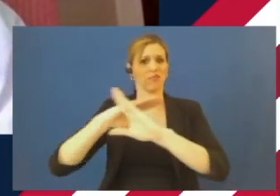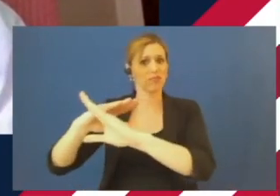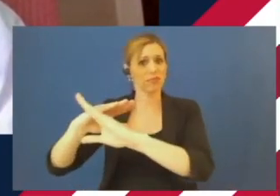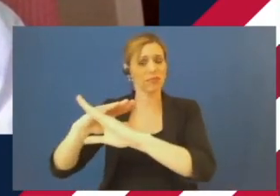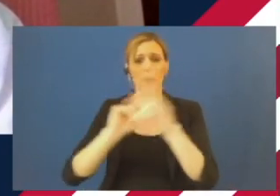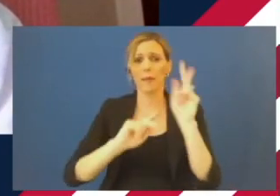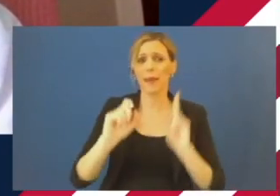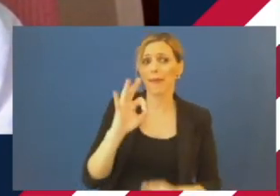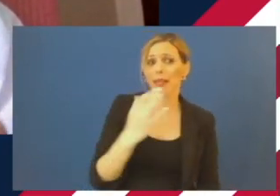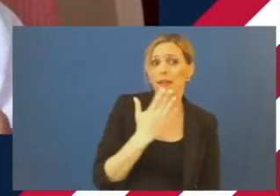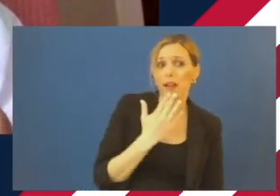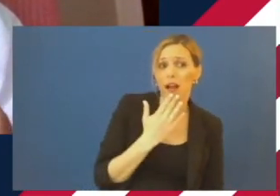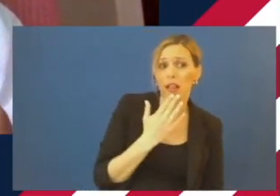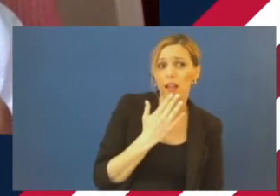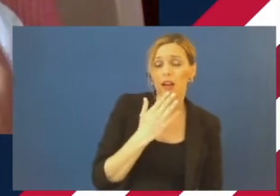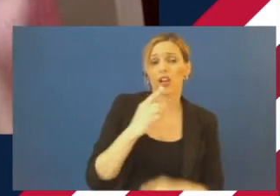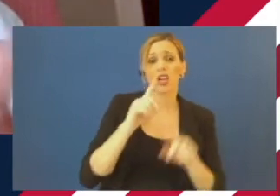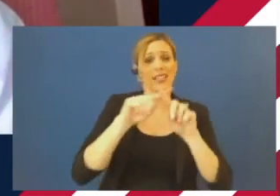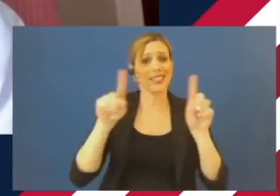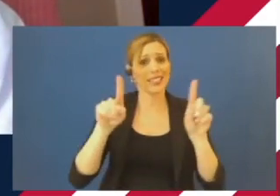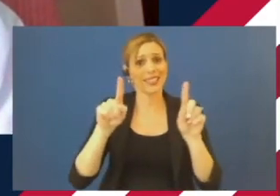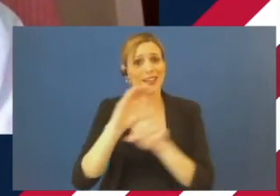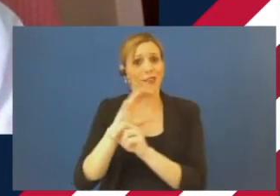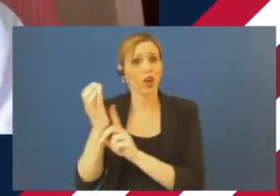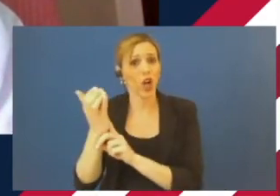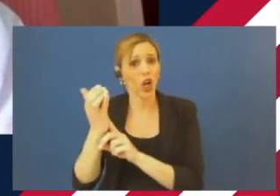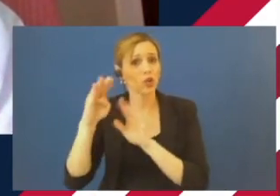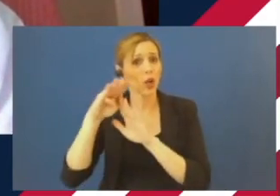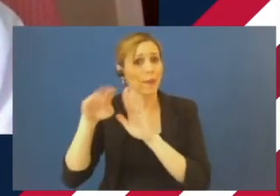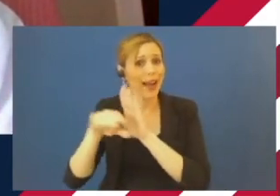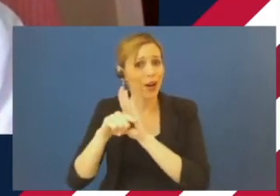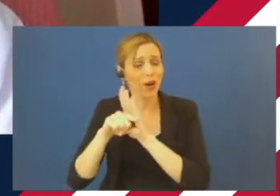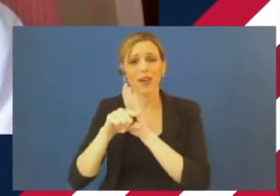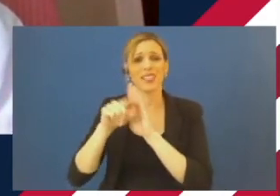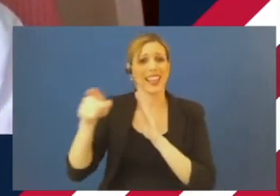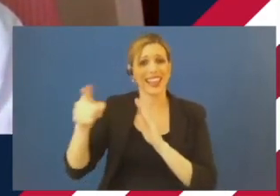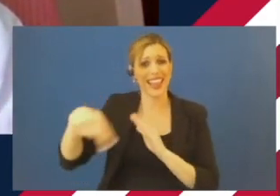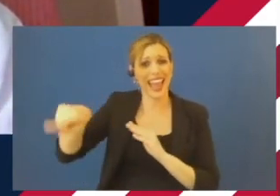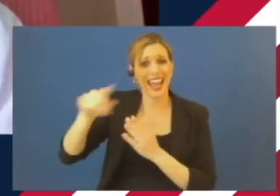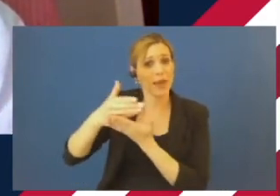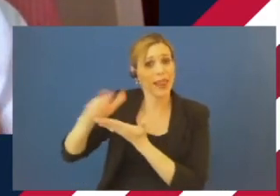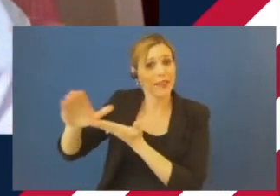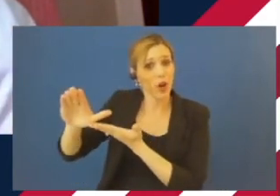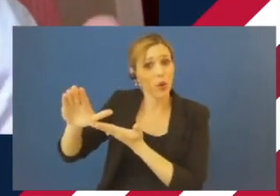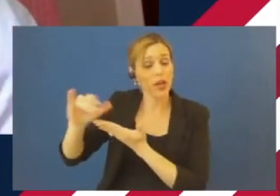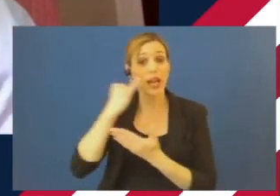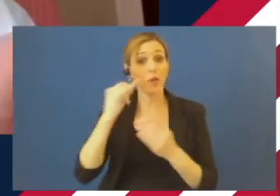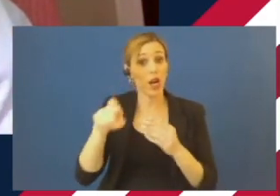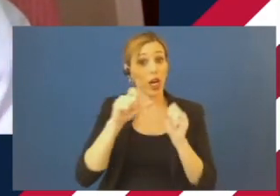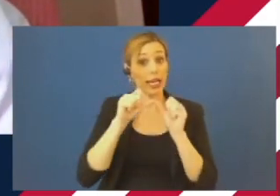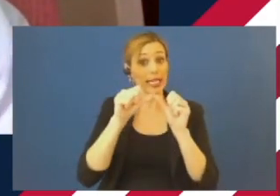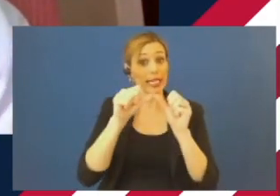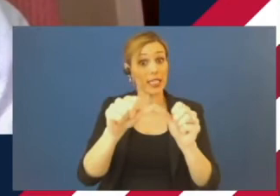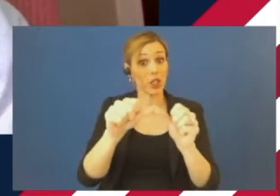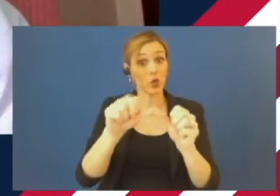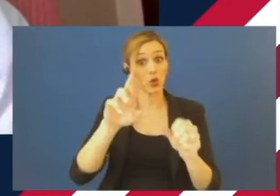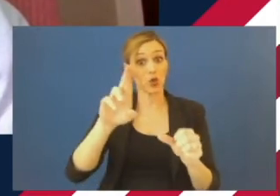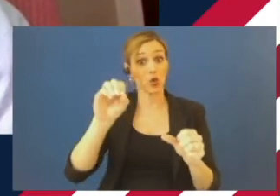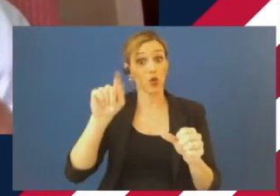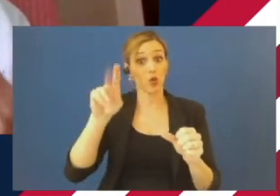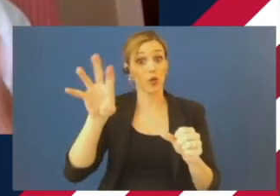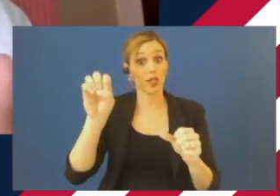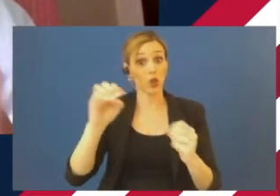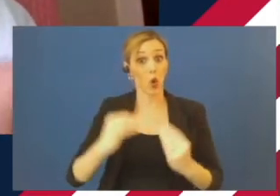heritages, and backgrounds. If we're to truly restore the soul of our nation, we have to deal everyone back